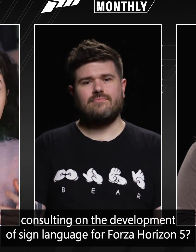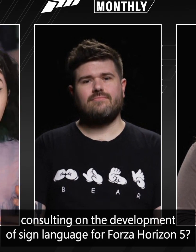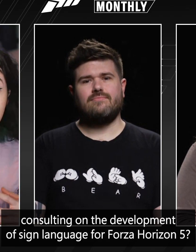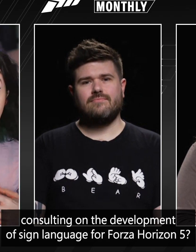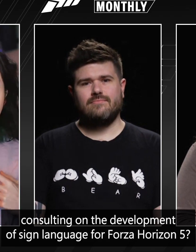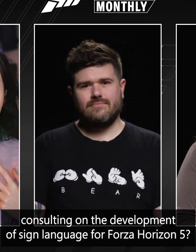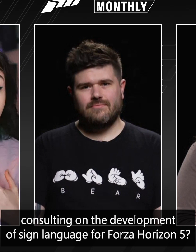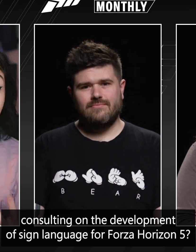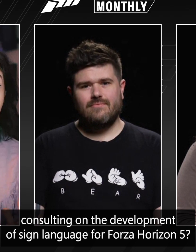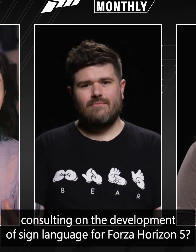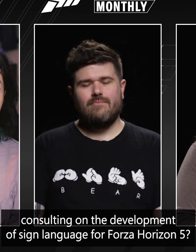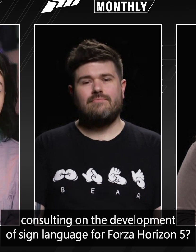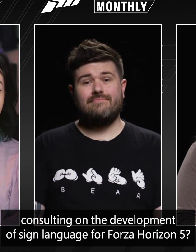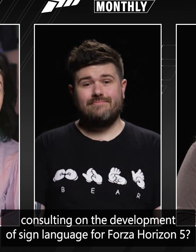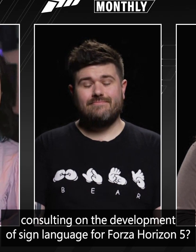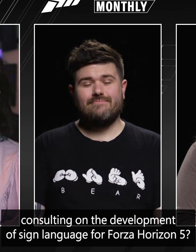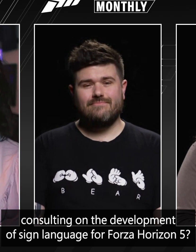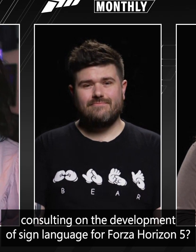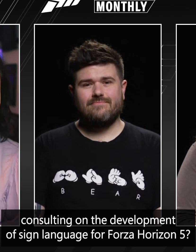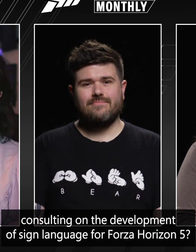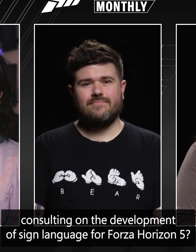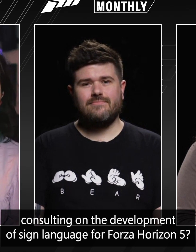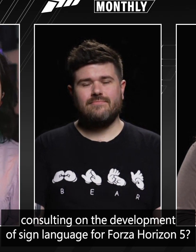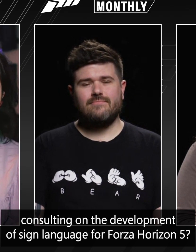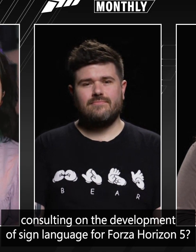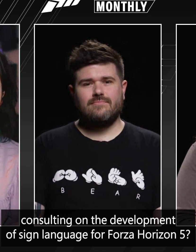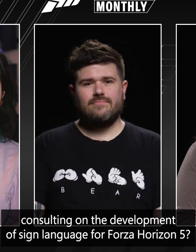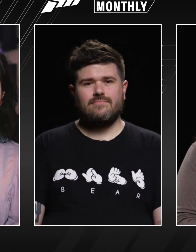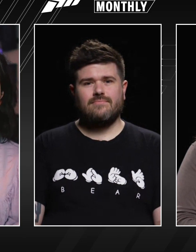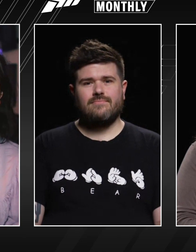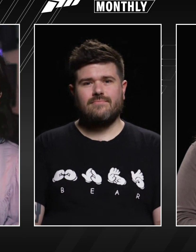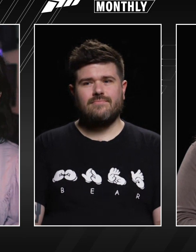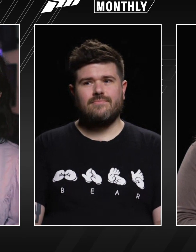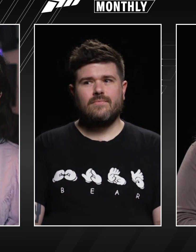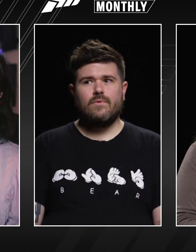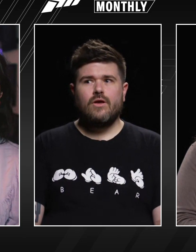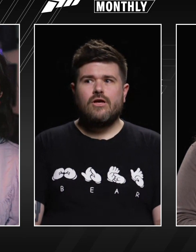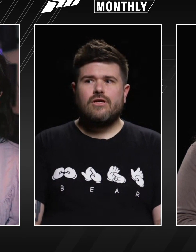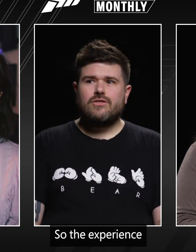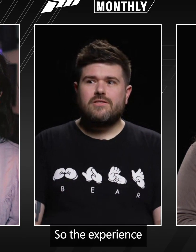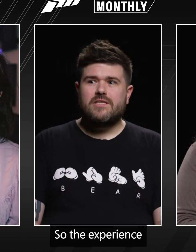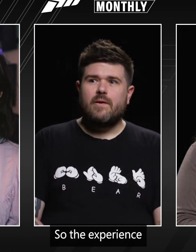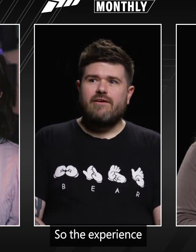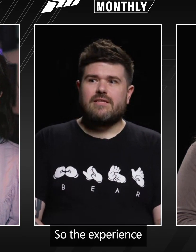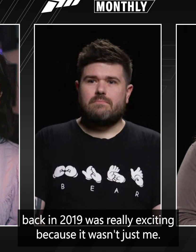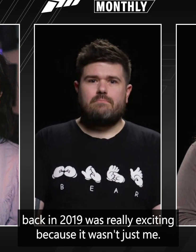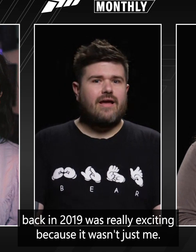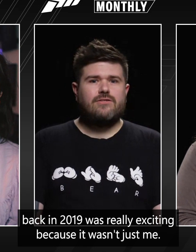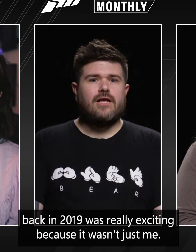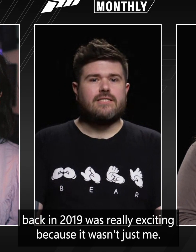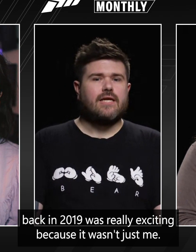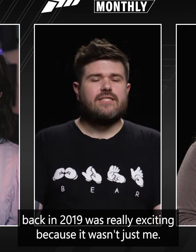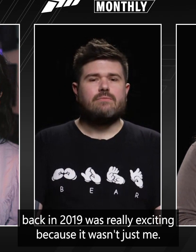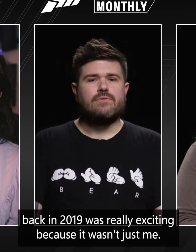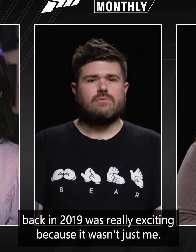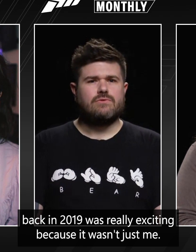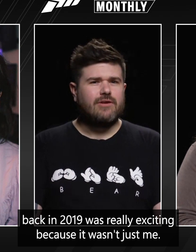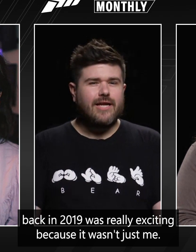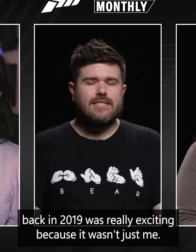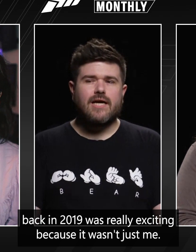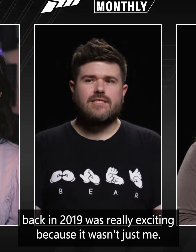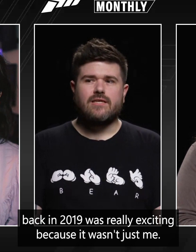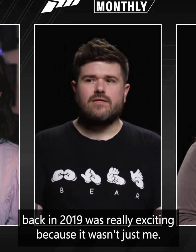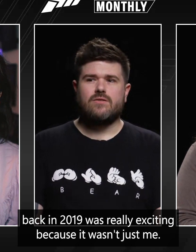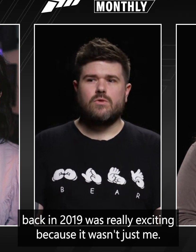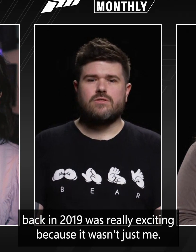fully consulting on the development of sign language for Forza Horizon 5? So the experience back in 2019 was